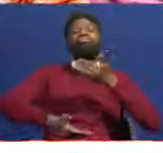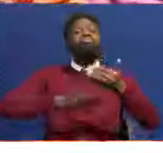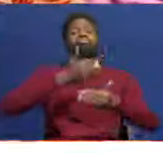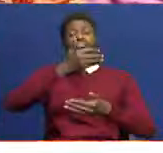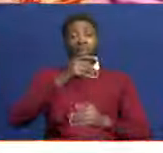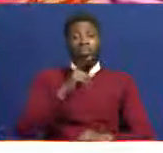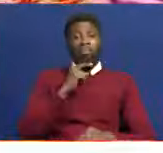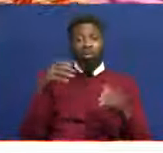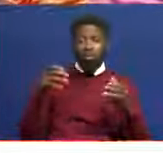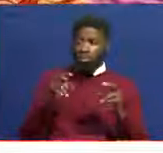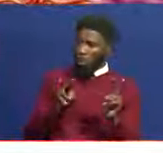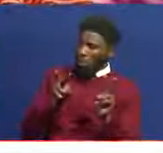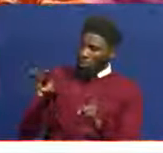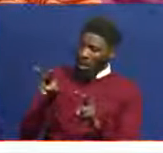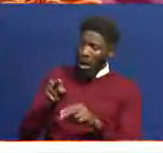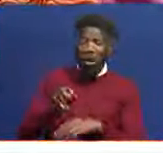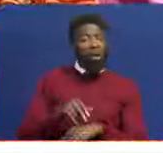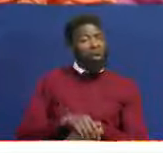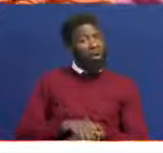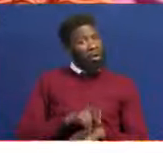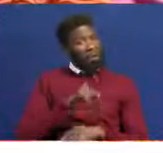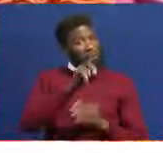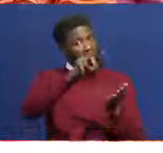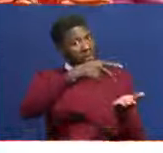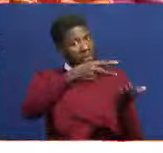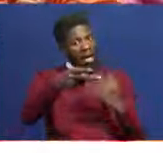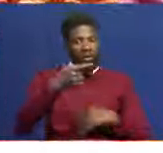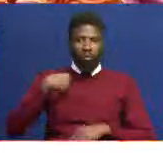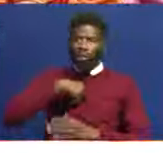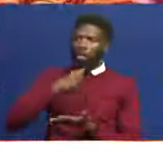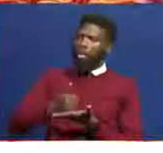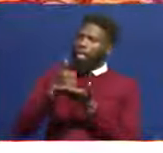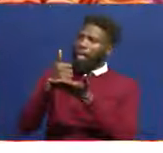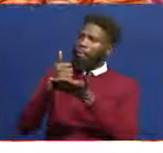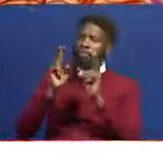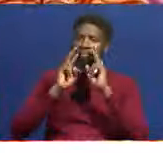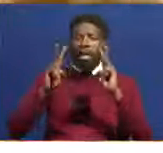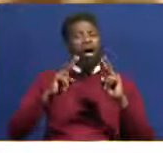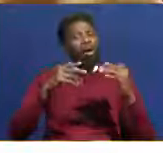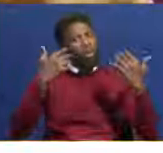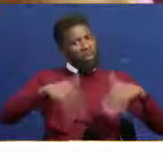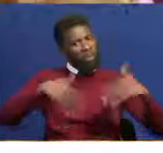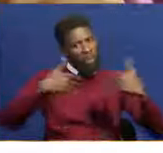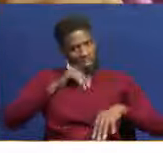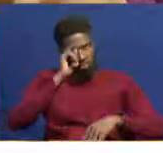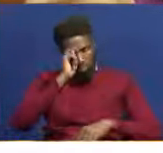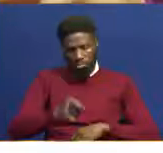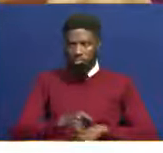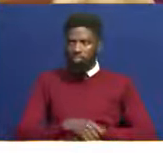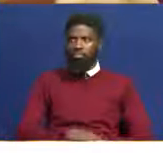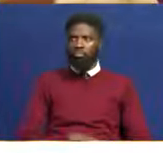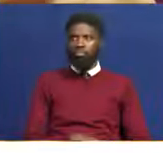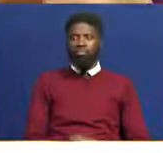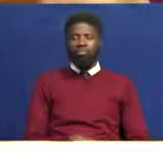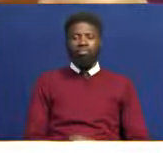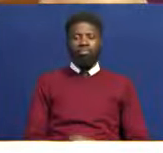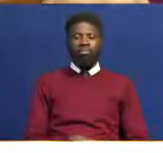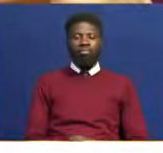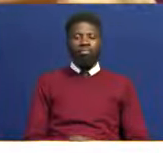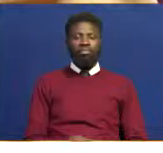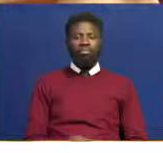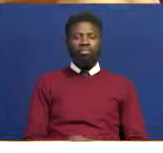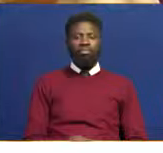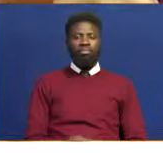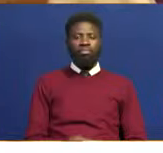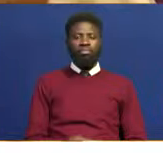ile amani hao umeshinda, sisi tumelete ndio sasa wamekubali. Kil dagaalada qaar marka ay dhacaan oo qabaayadaha